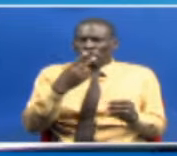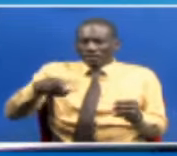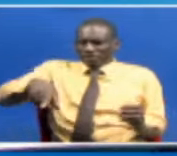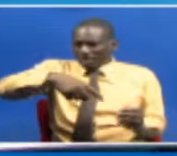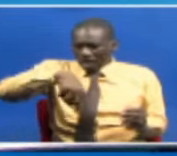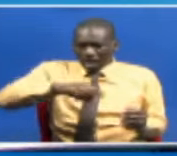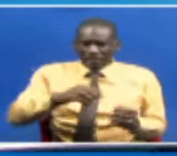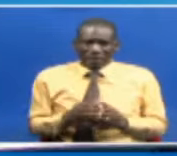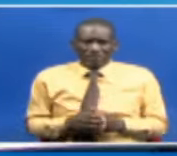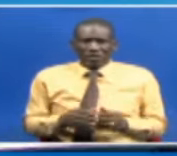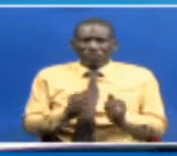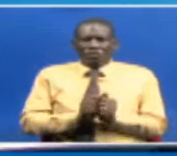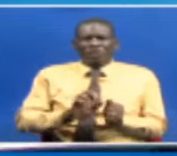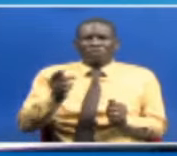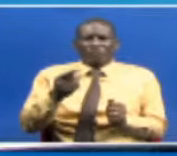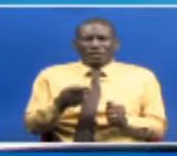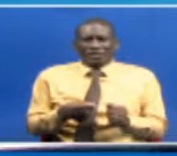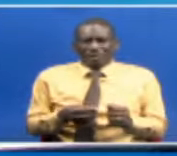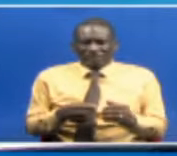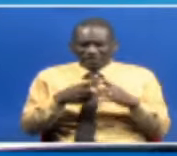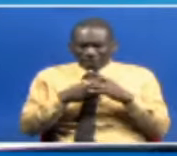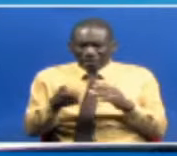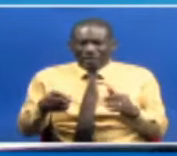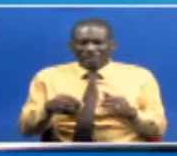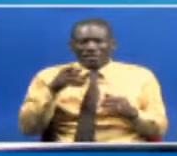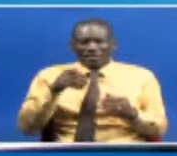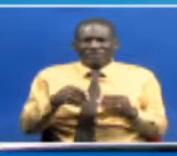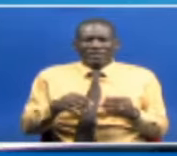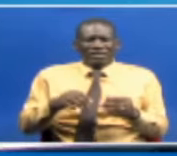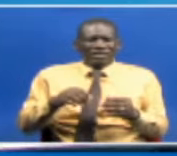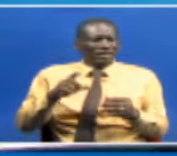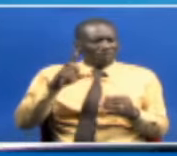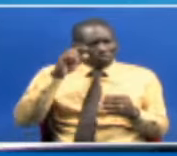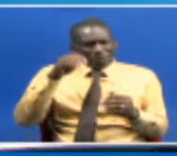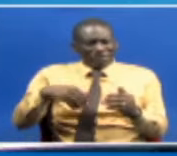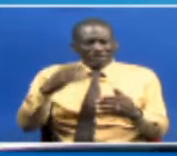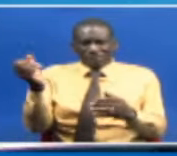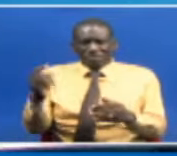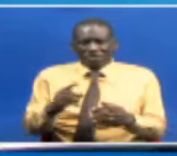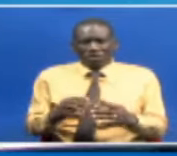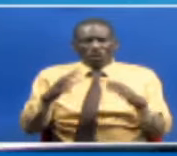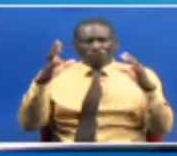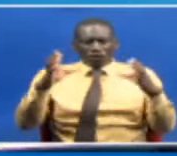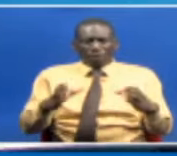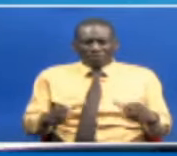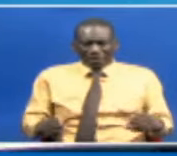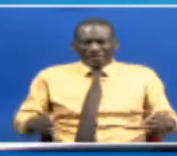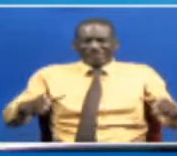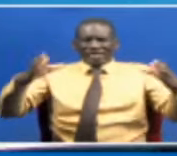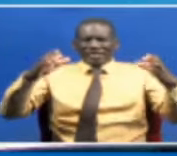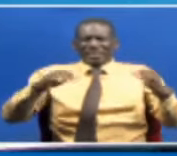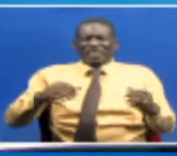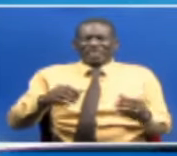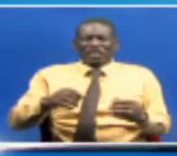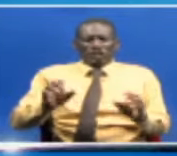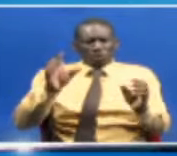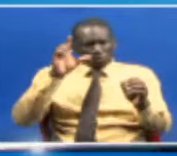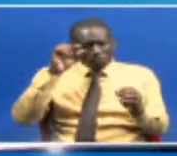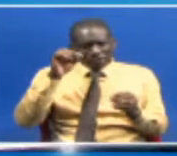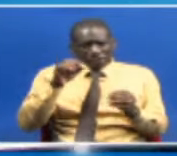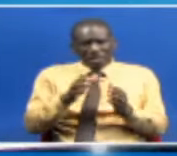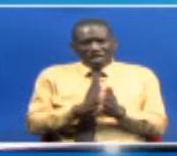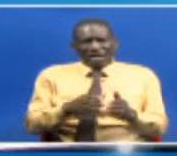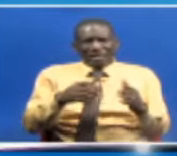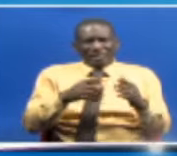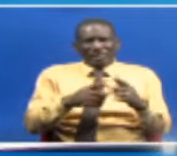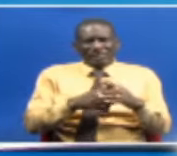with the president breaking ground in Mombasa as early as next month for the big tank farm in Mombasa, breaking ground for the supporting